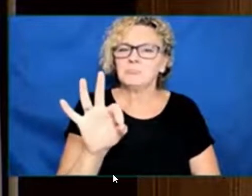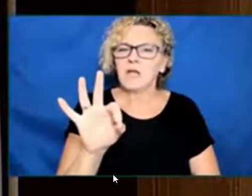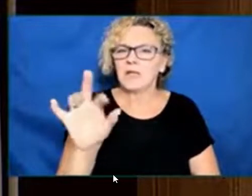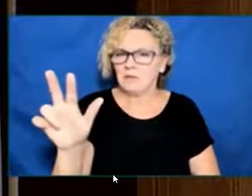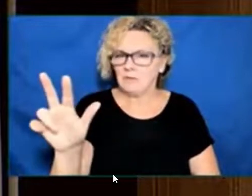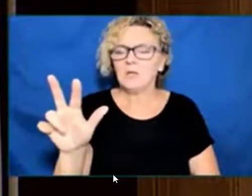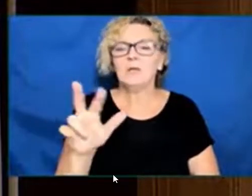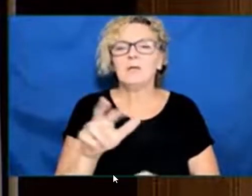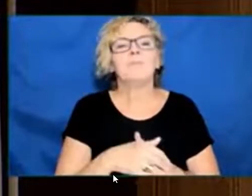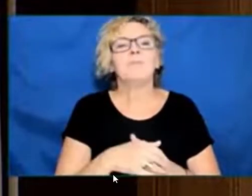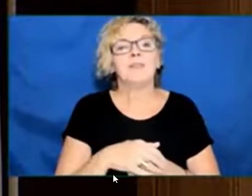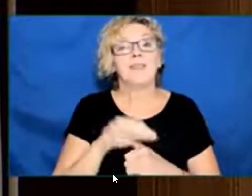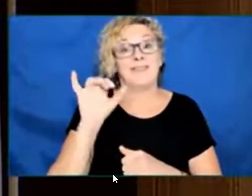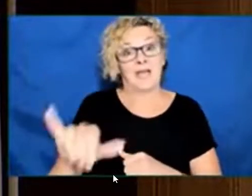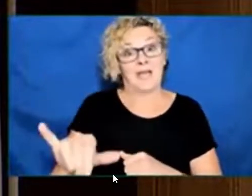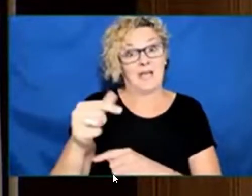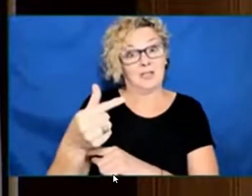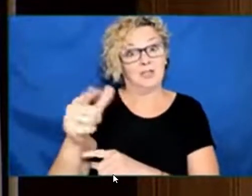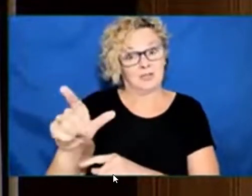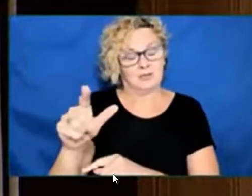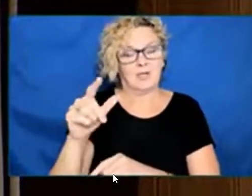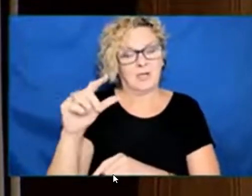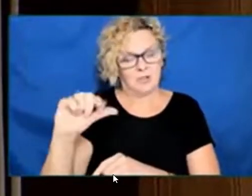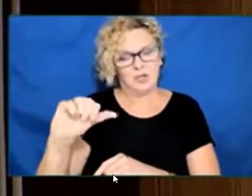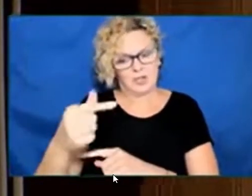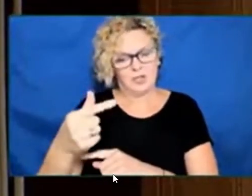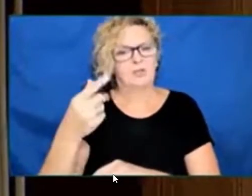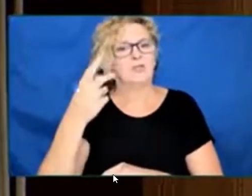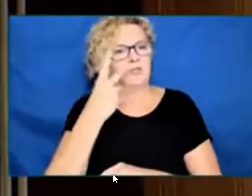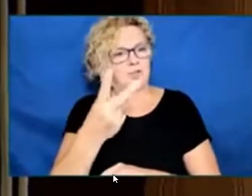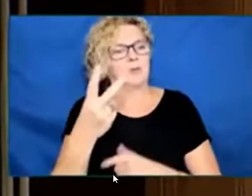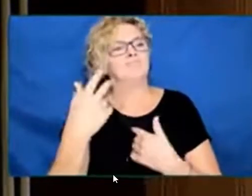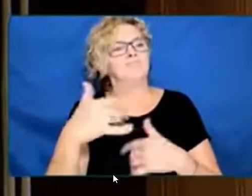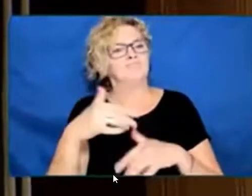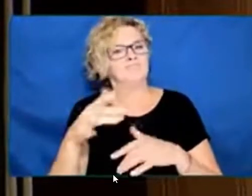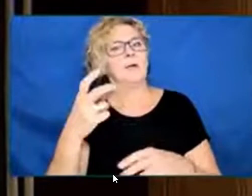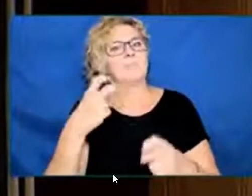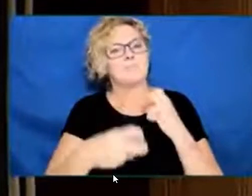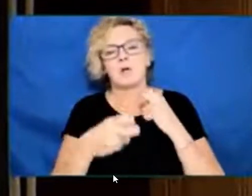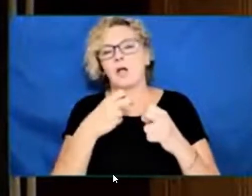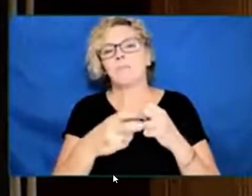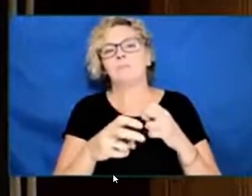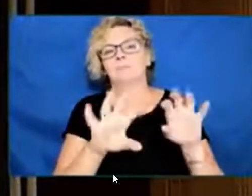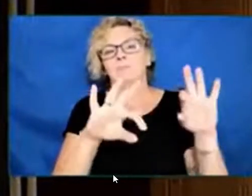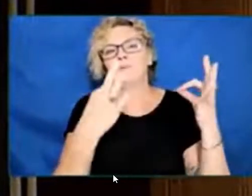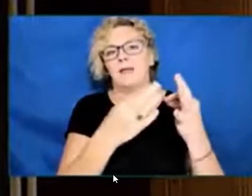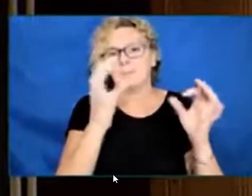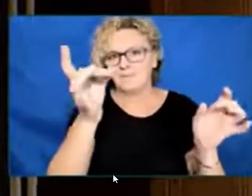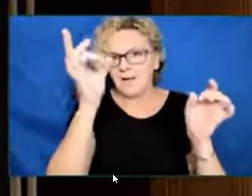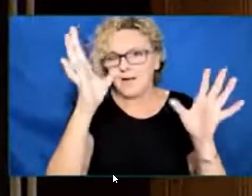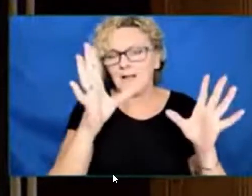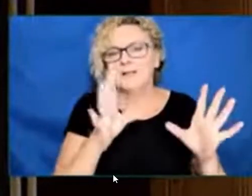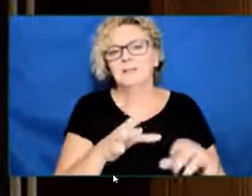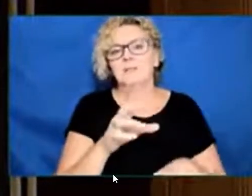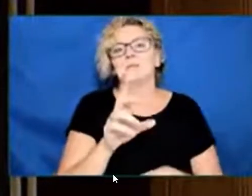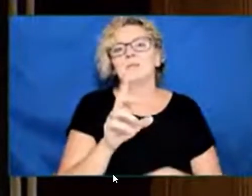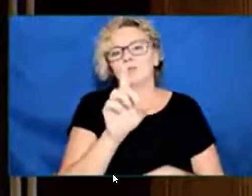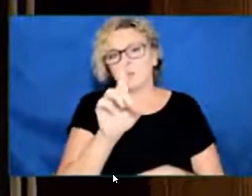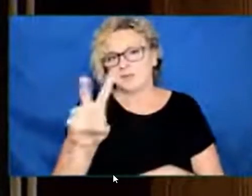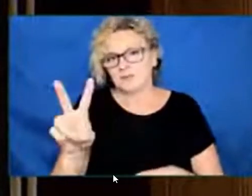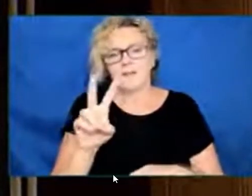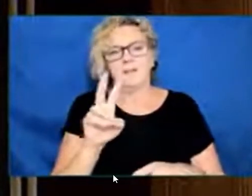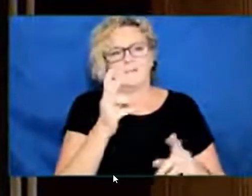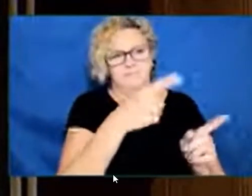a problem with domestic violence cases. And they were understandably and justifiably concerned. And then Attorney